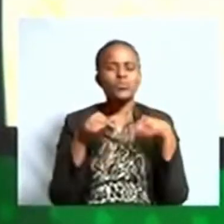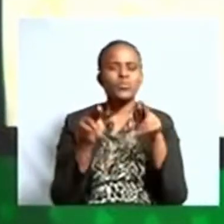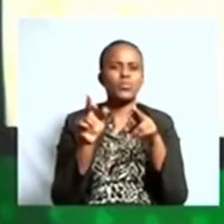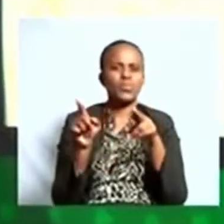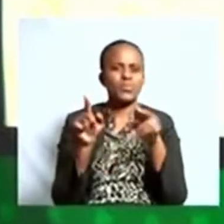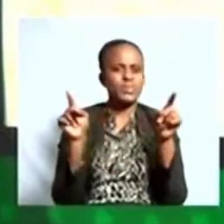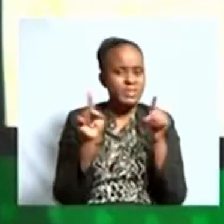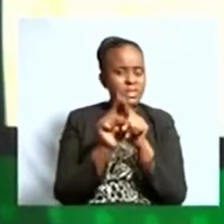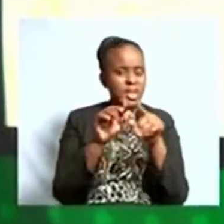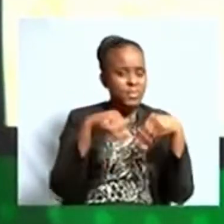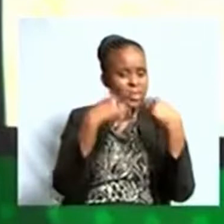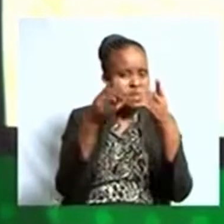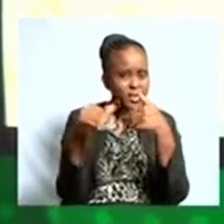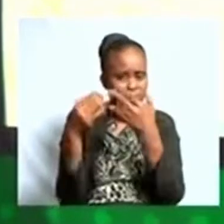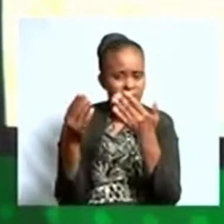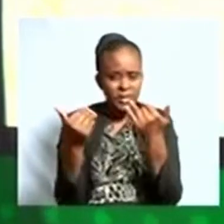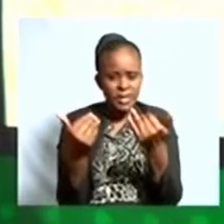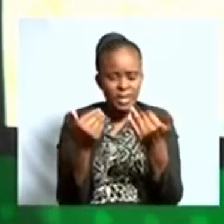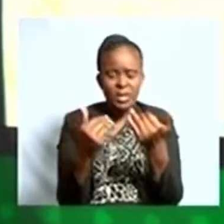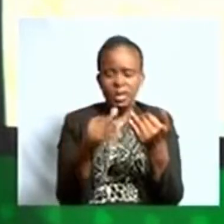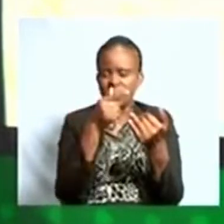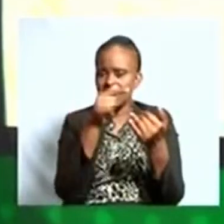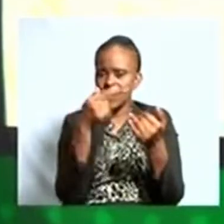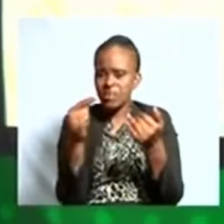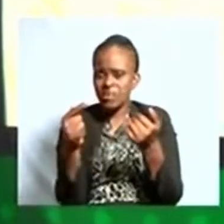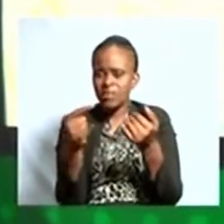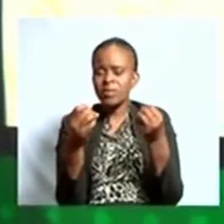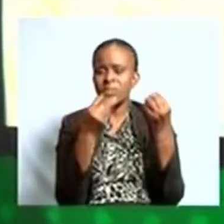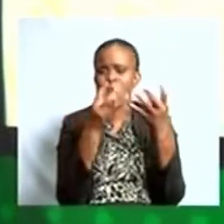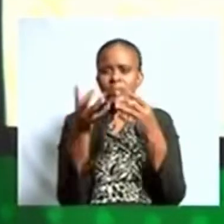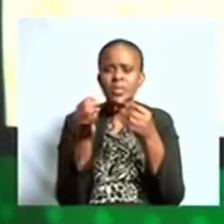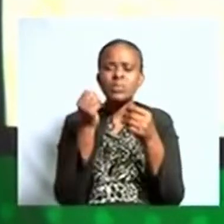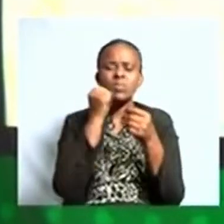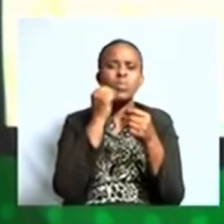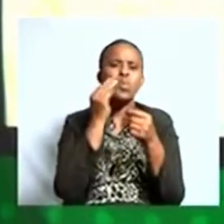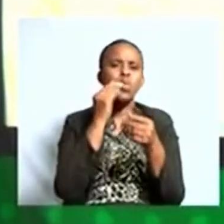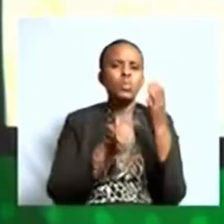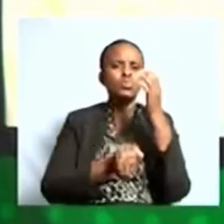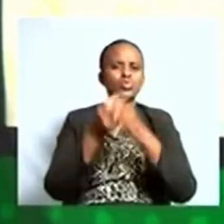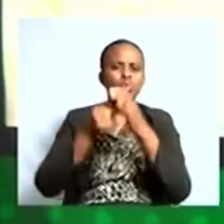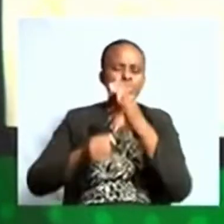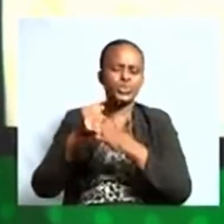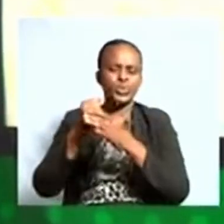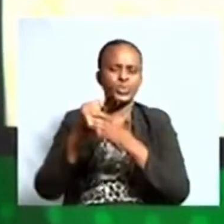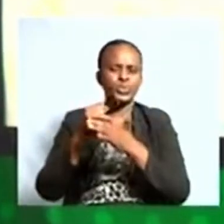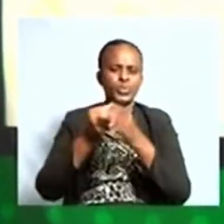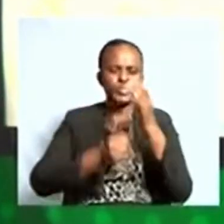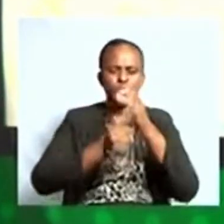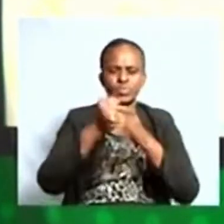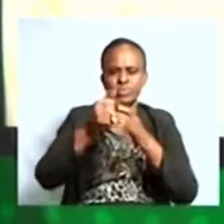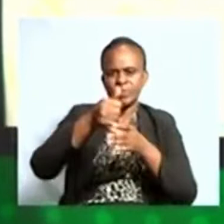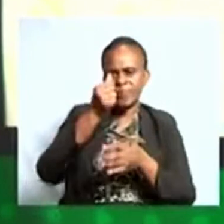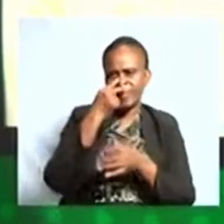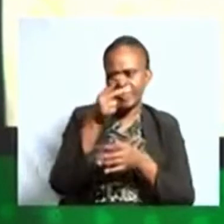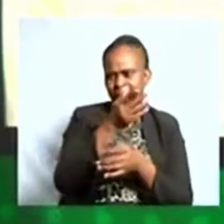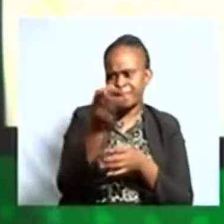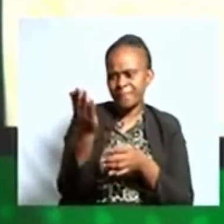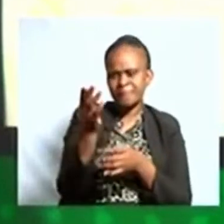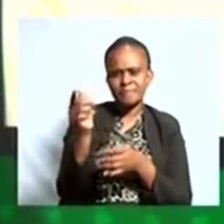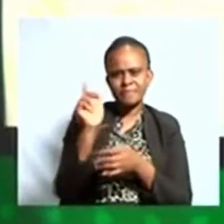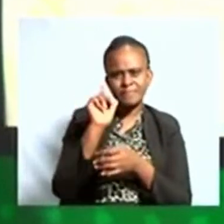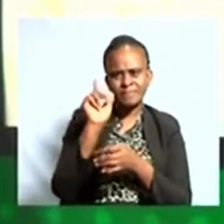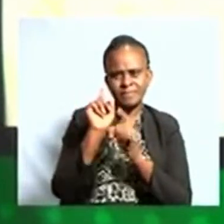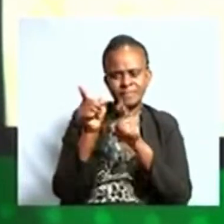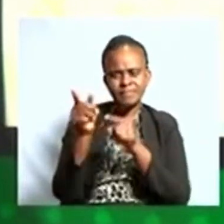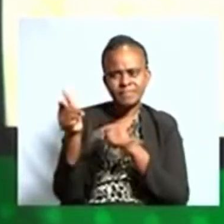even deliveries of groceries. There are so many home shops along those roads, I'm sure you saw, where you went to